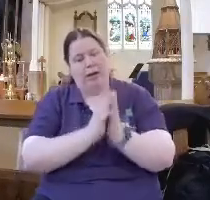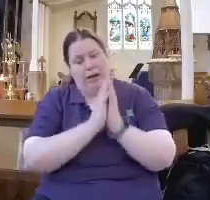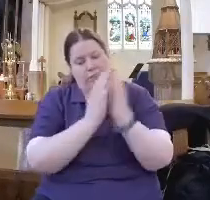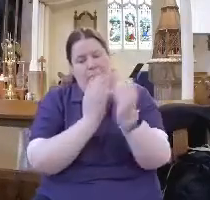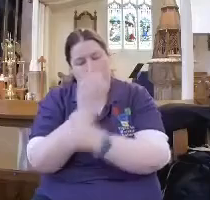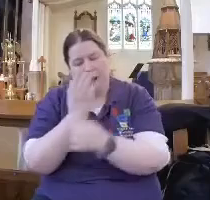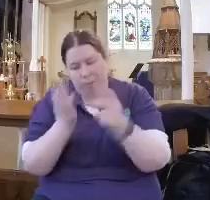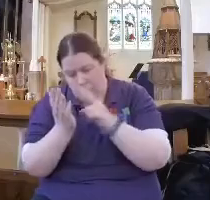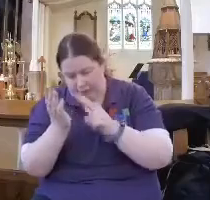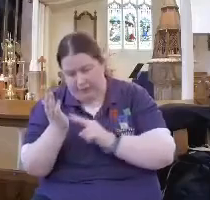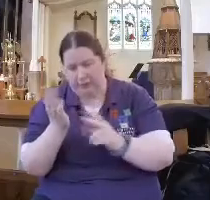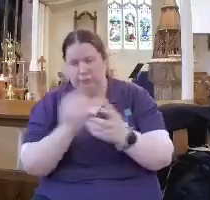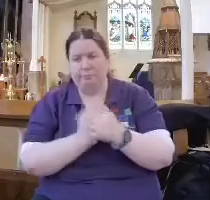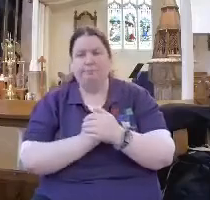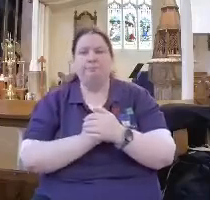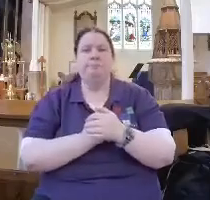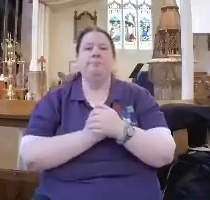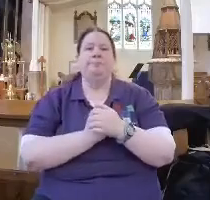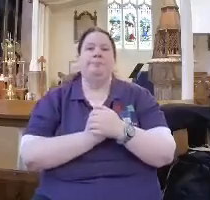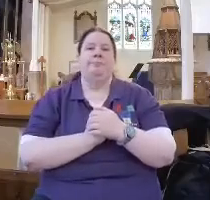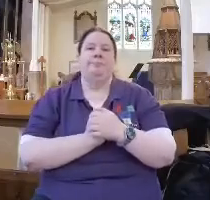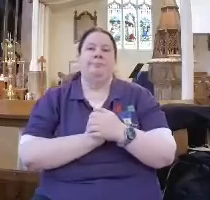most out of them.